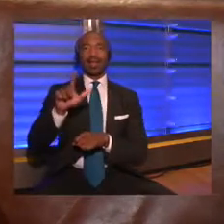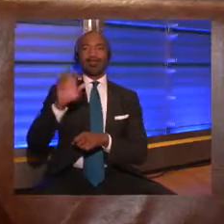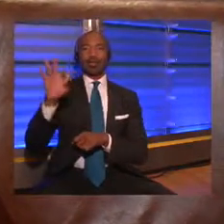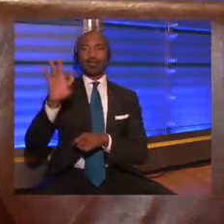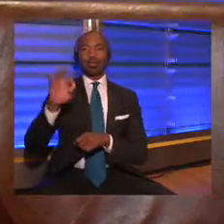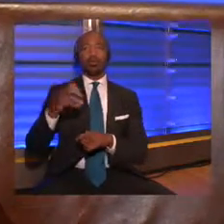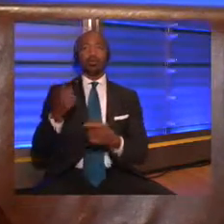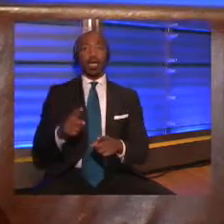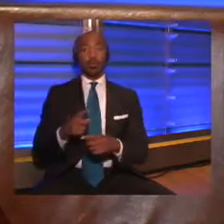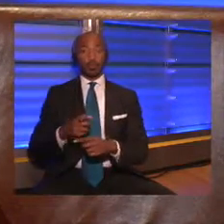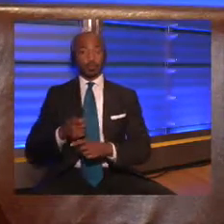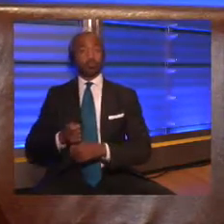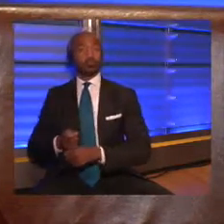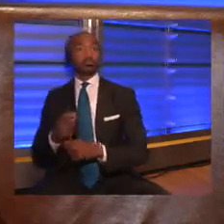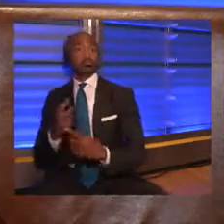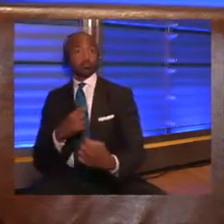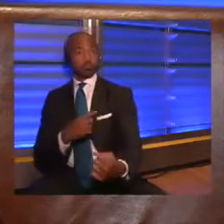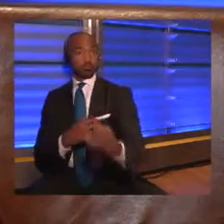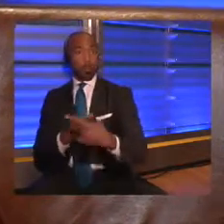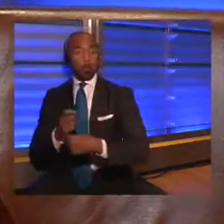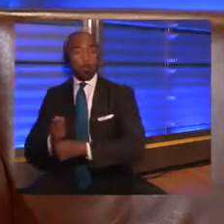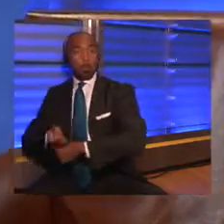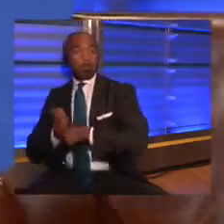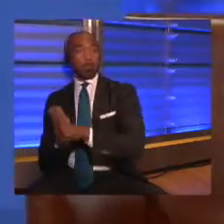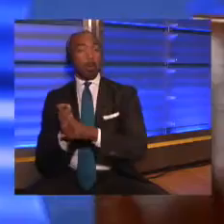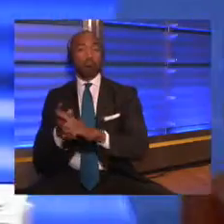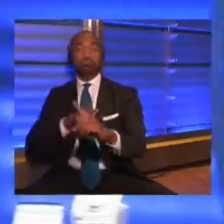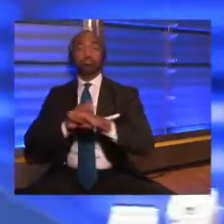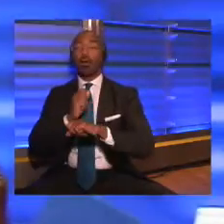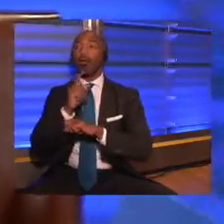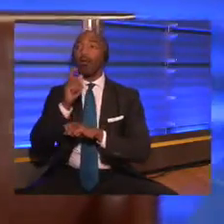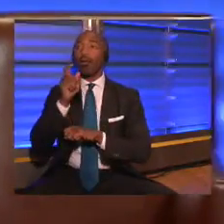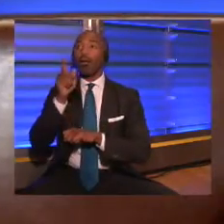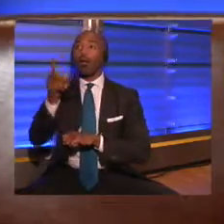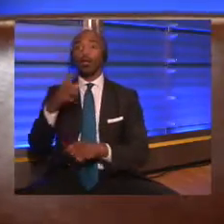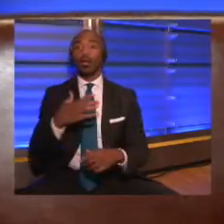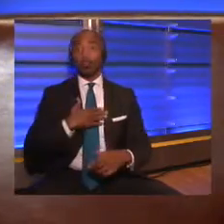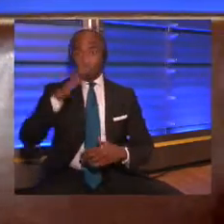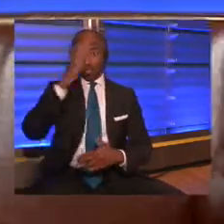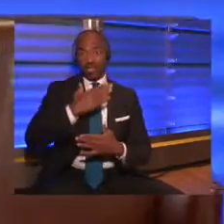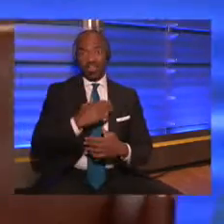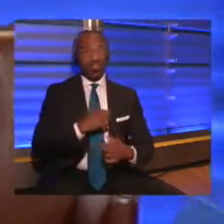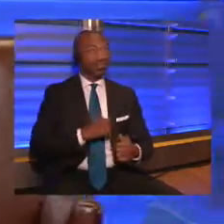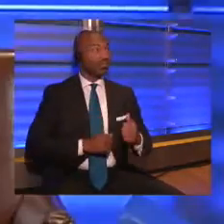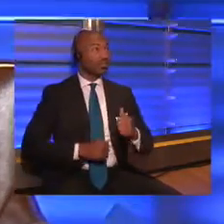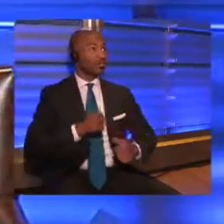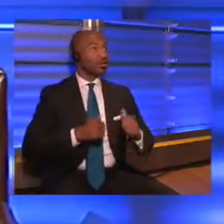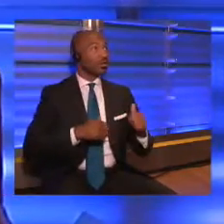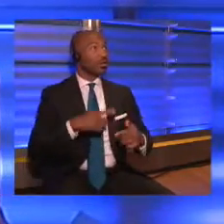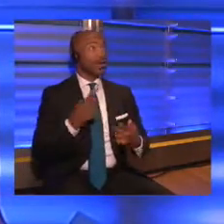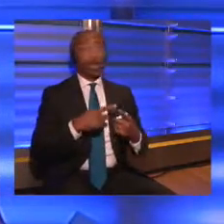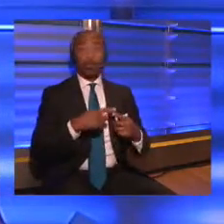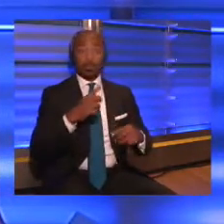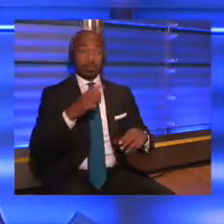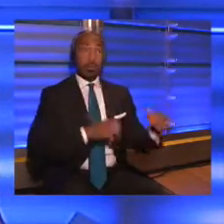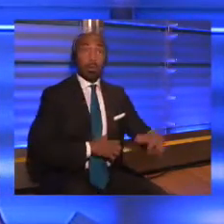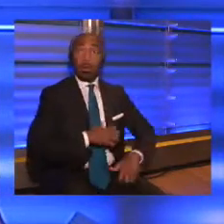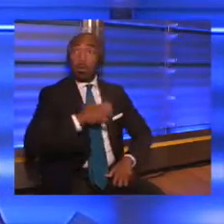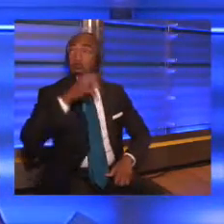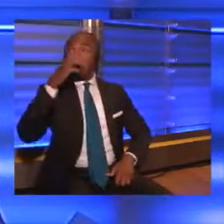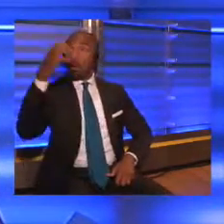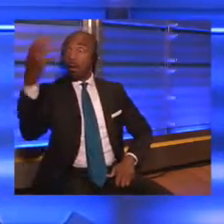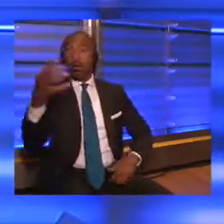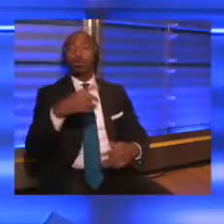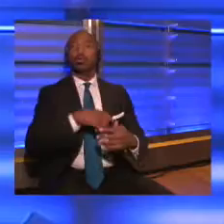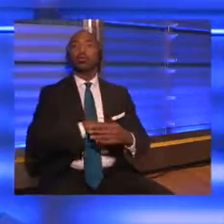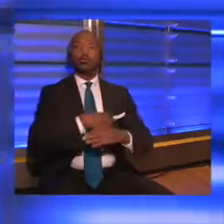hit out to him in like the second or third game of the season. He takes like 3 steps to his right, and he catches it off about a foot off the ground. And of